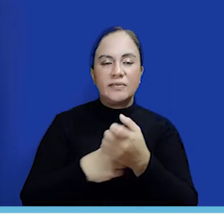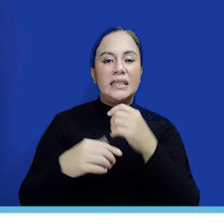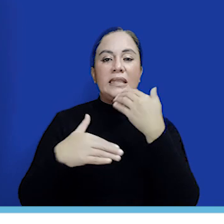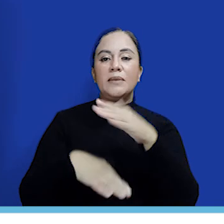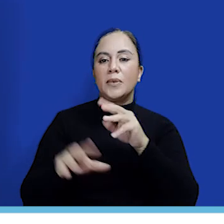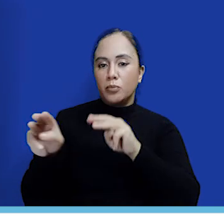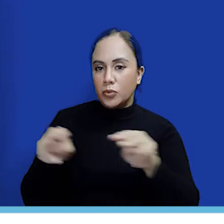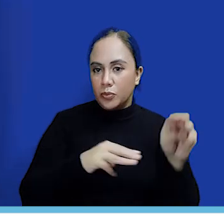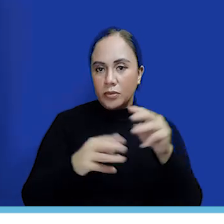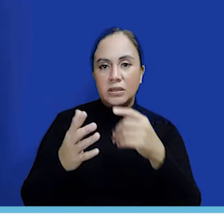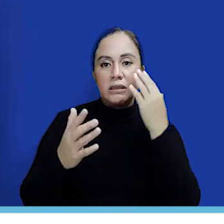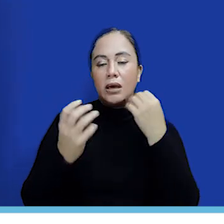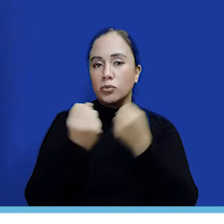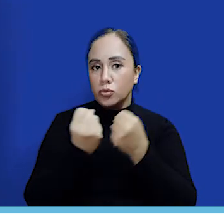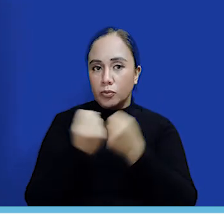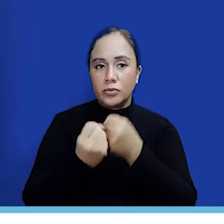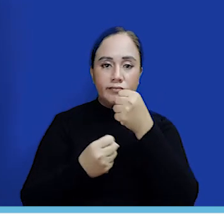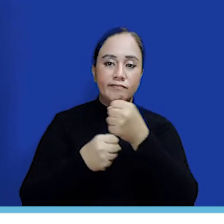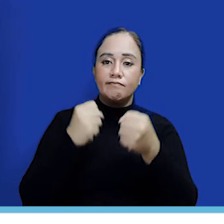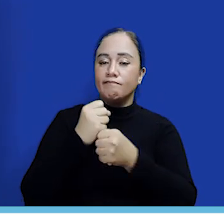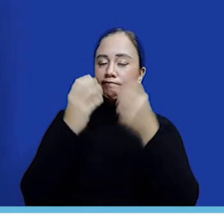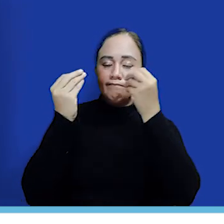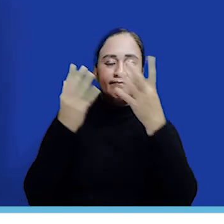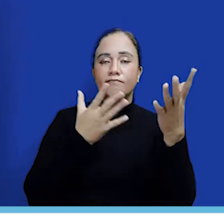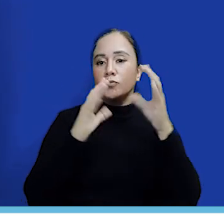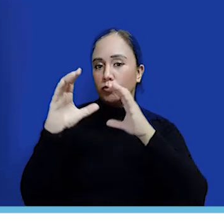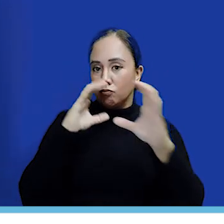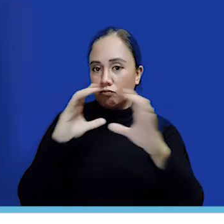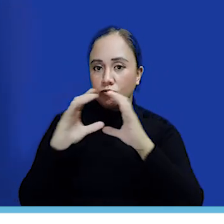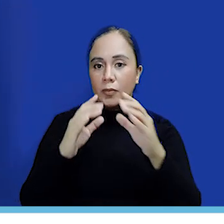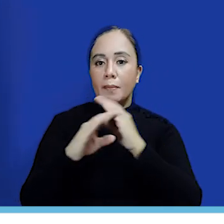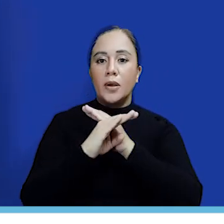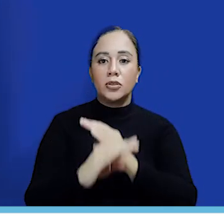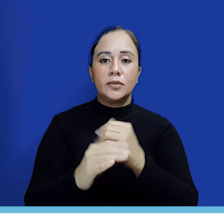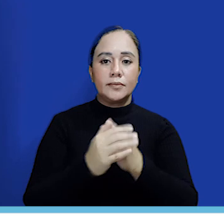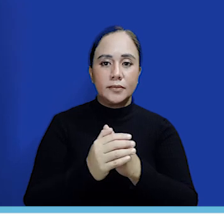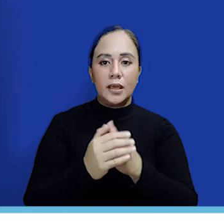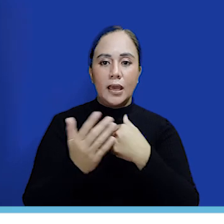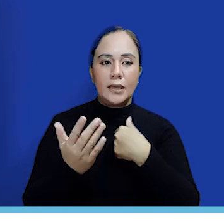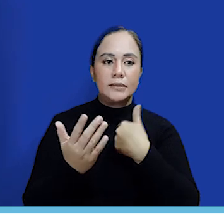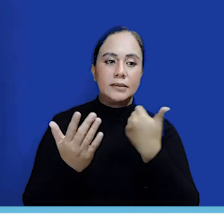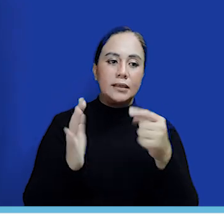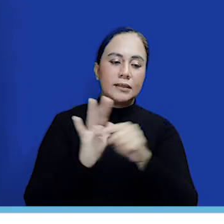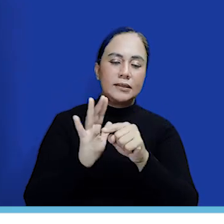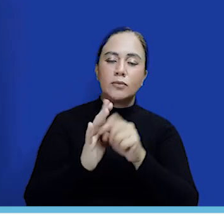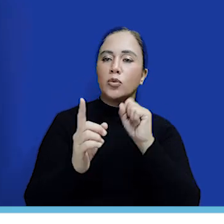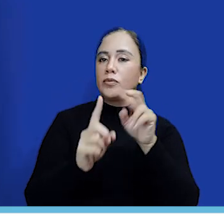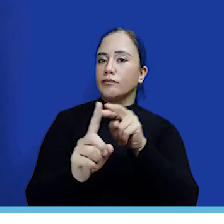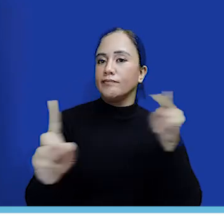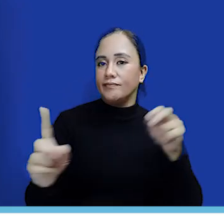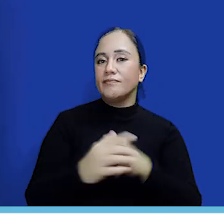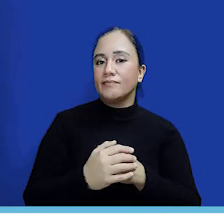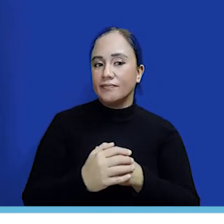limited mobility, lack of support structures, information and communication barriers, and negative social